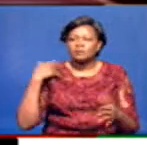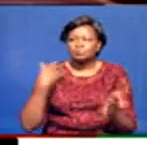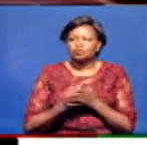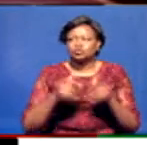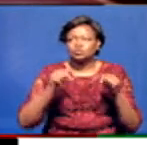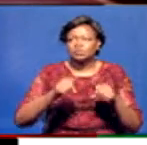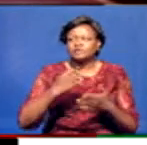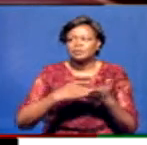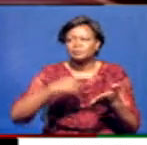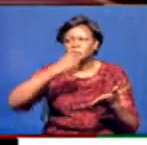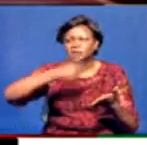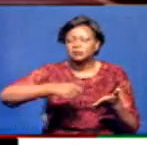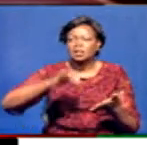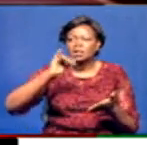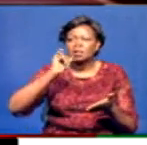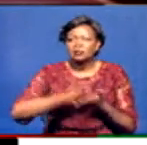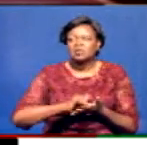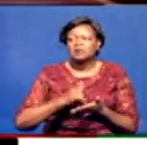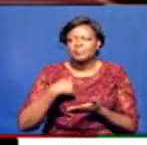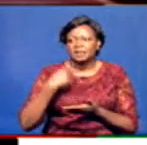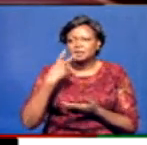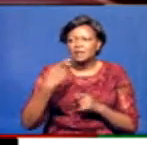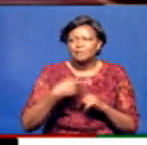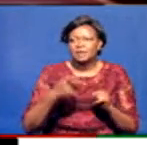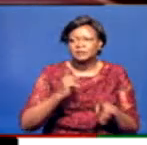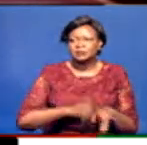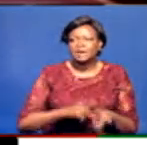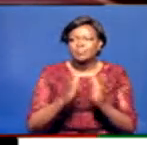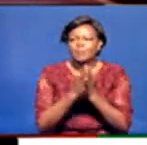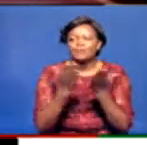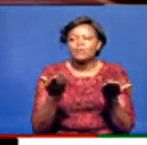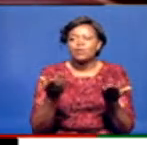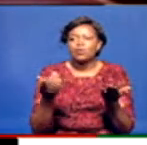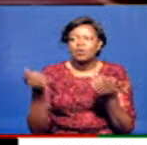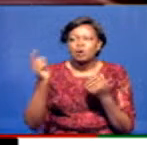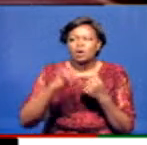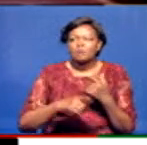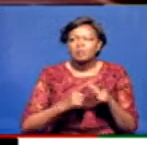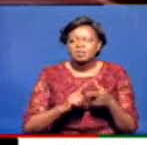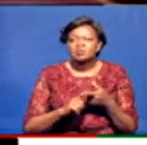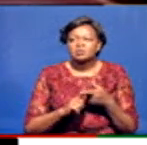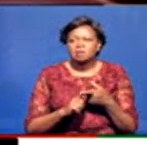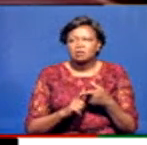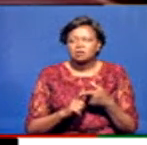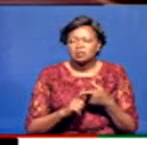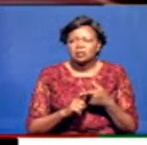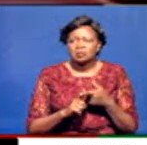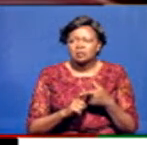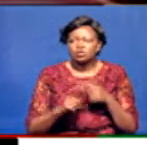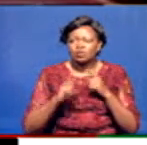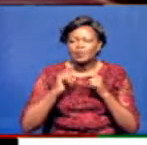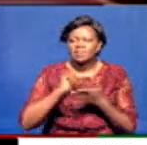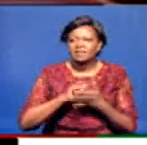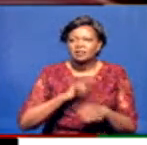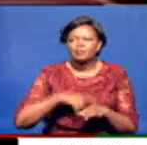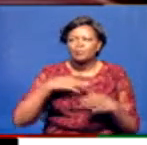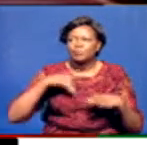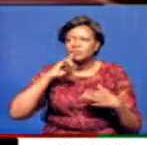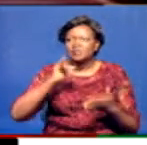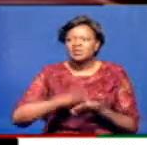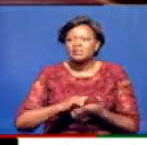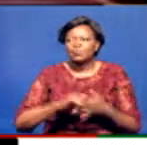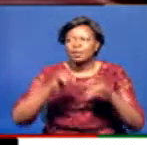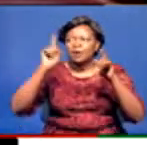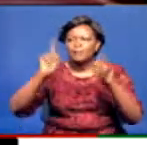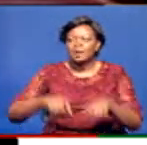signatures I'm yet to see. But of course, when my book comes out, Mr. Speaker, I'm talking about that period. People will say, but we must protect